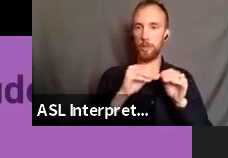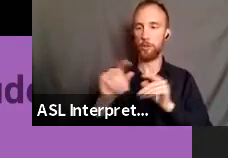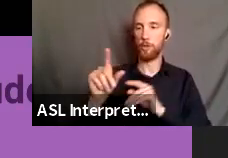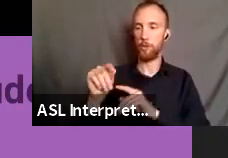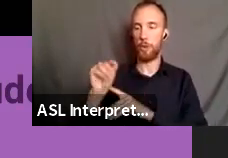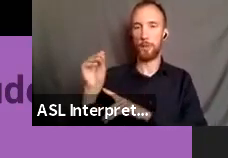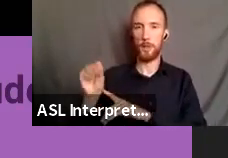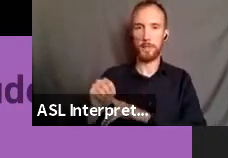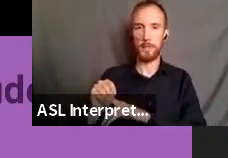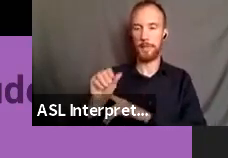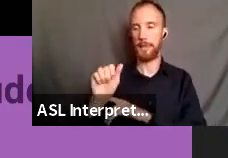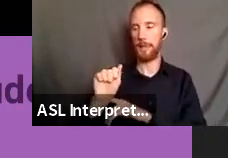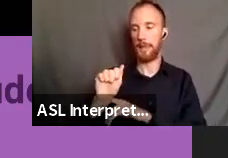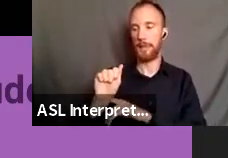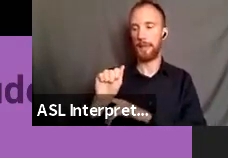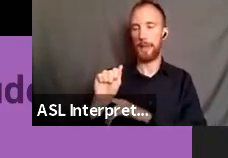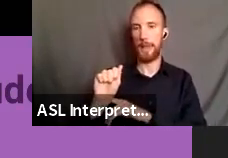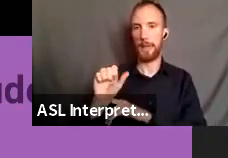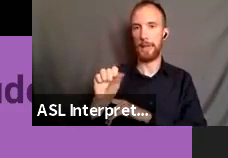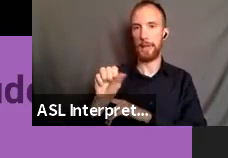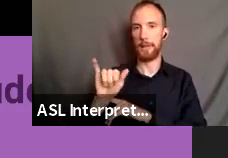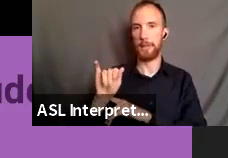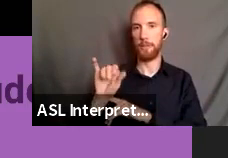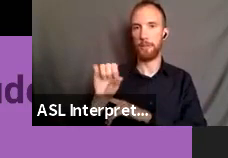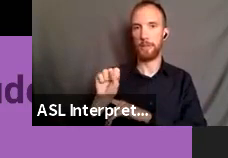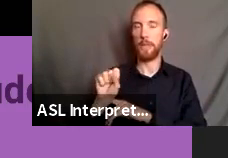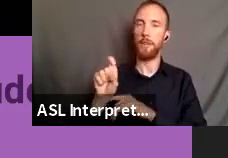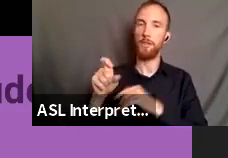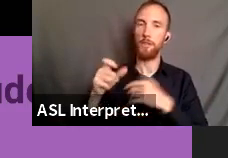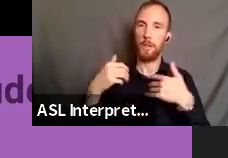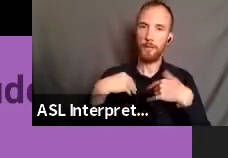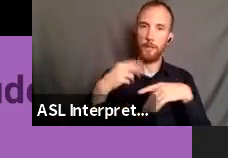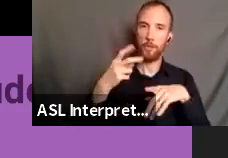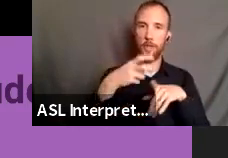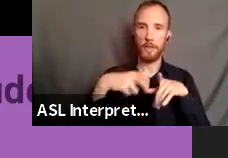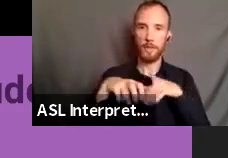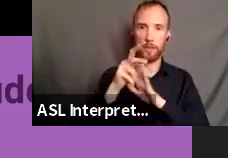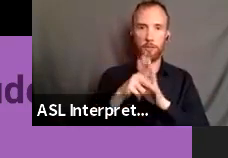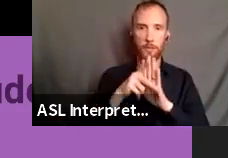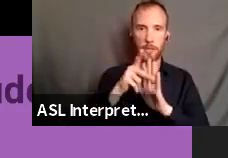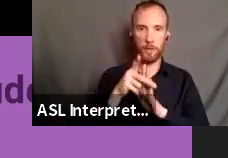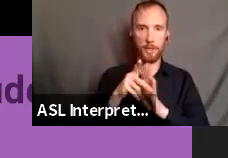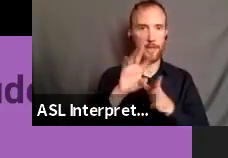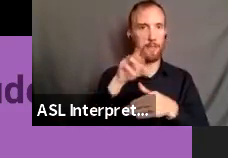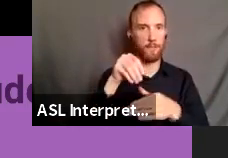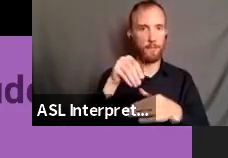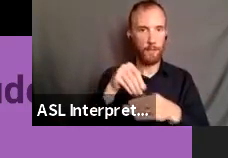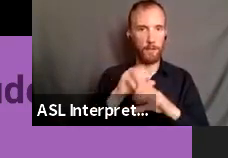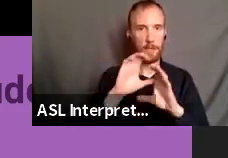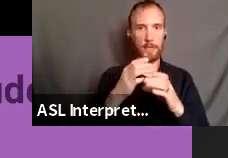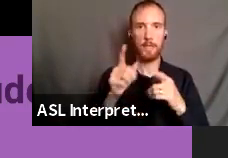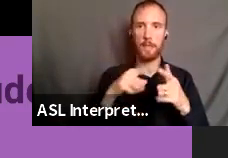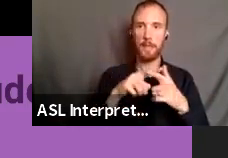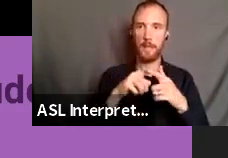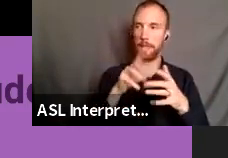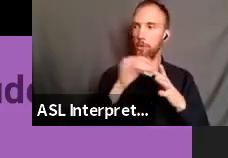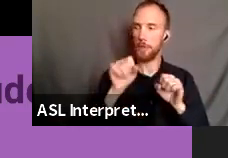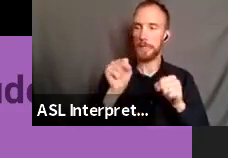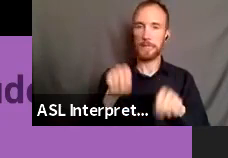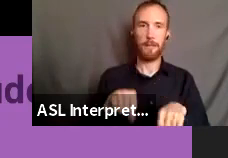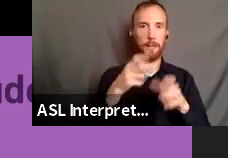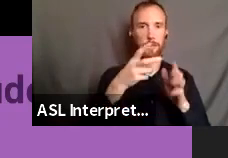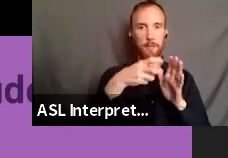high schools should keep their transition periods in their schedule so that staff and students can still transition across courses and have opportunities for